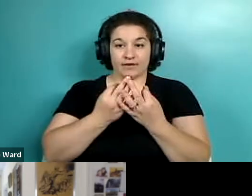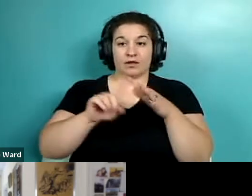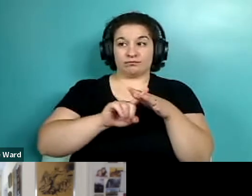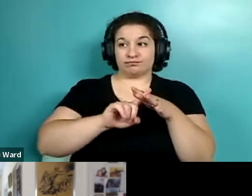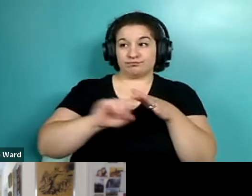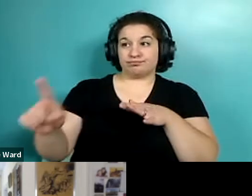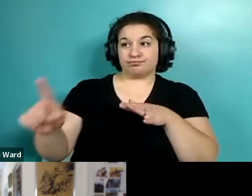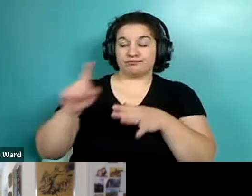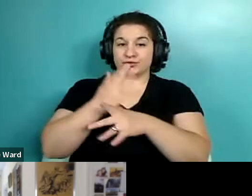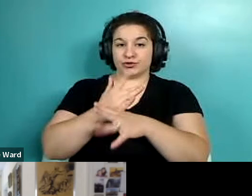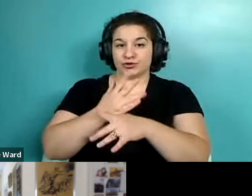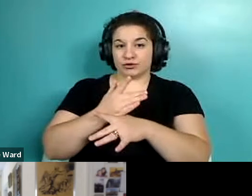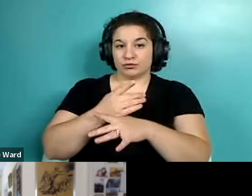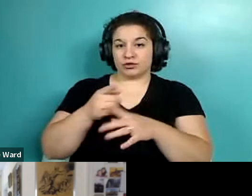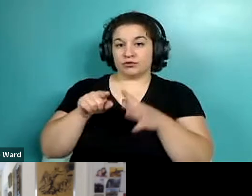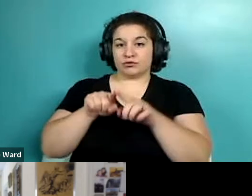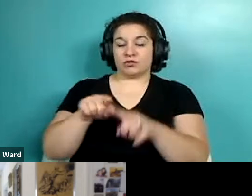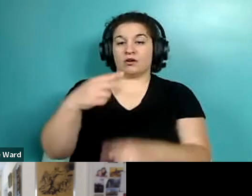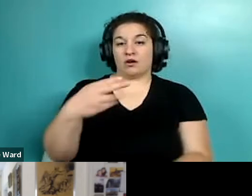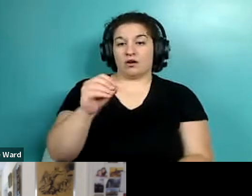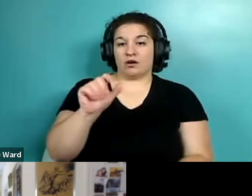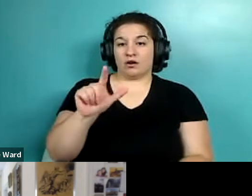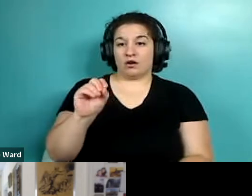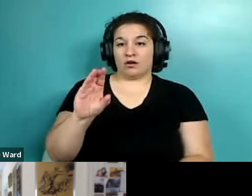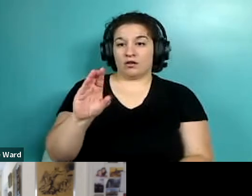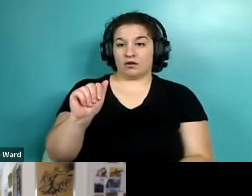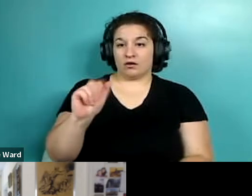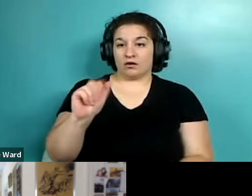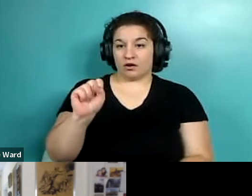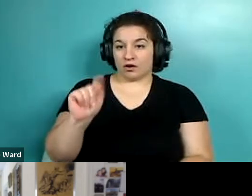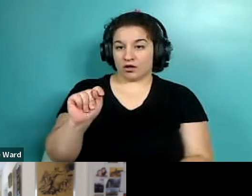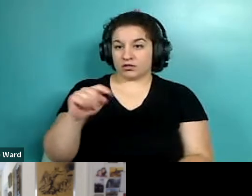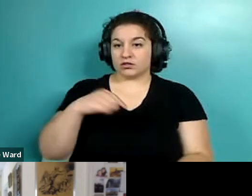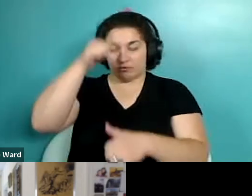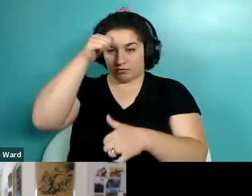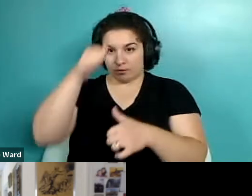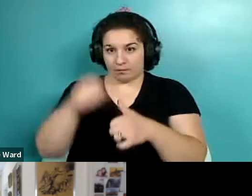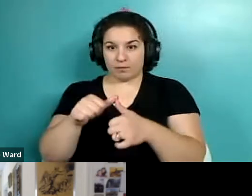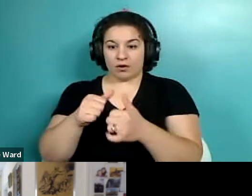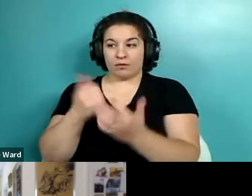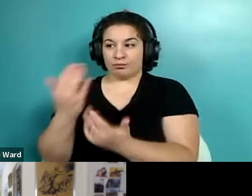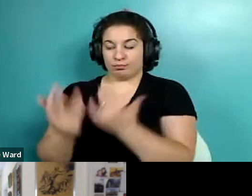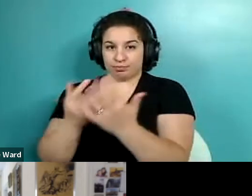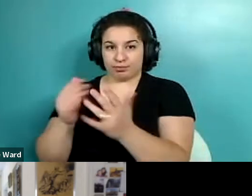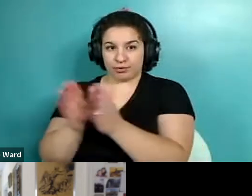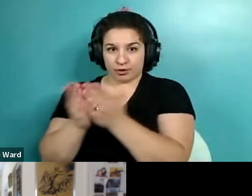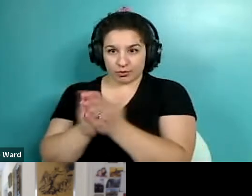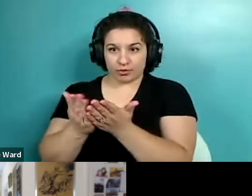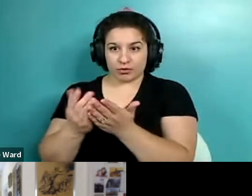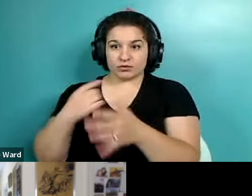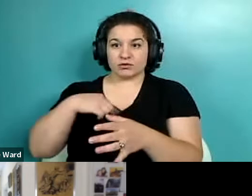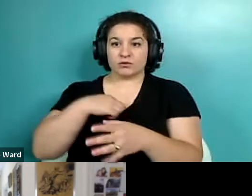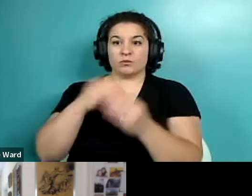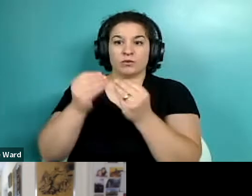and remembering Kristallnacht and the burning of books and the experiences of my family, we lost a lot of family